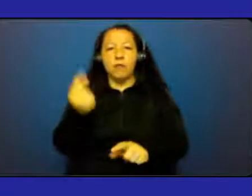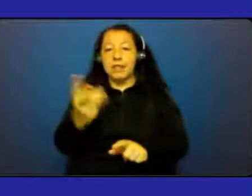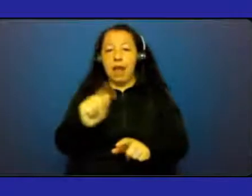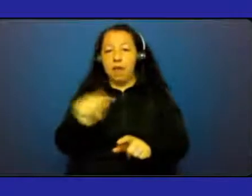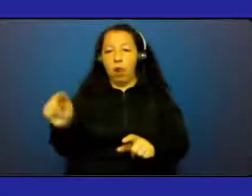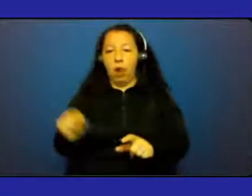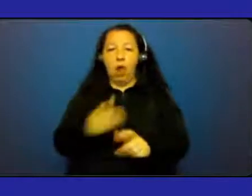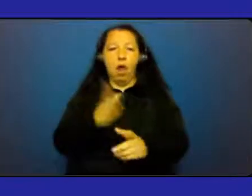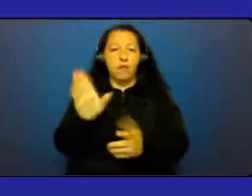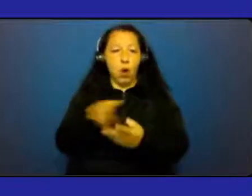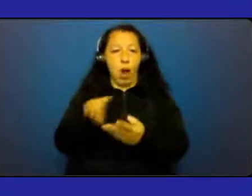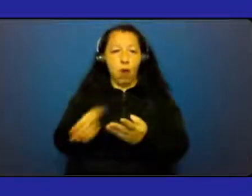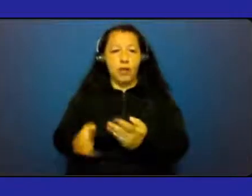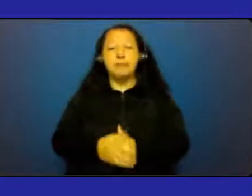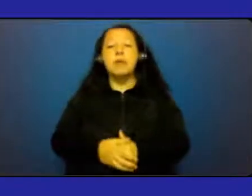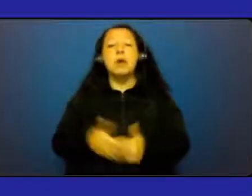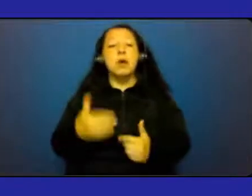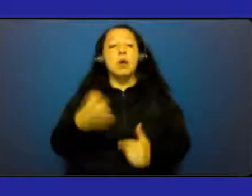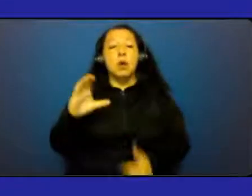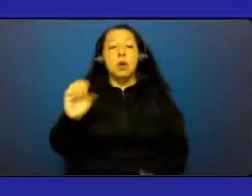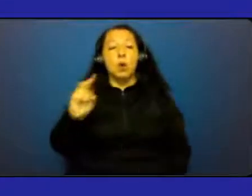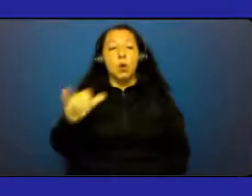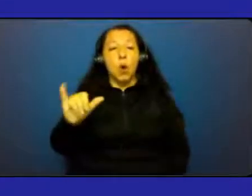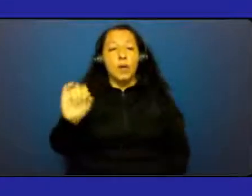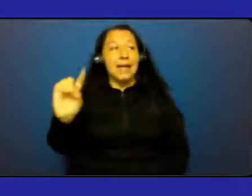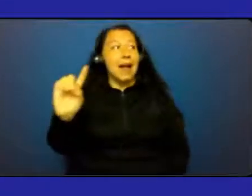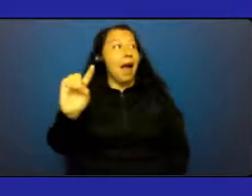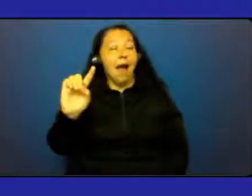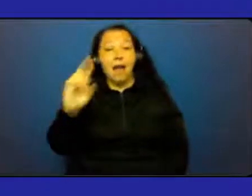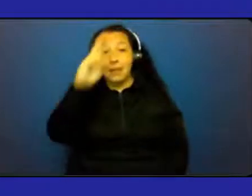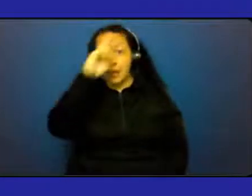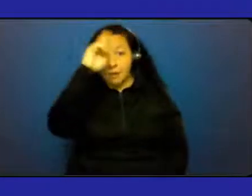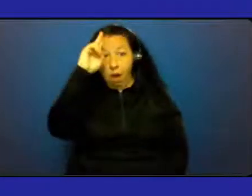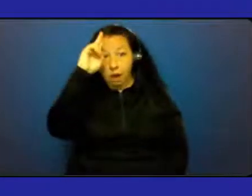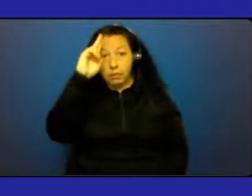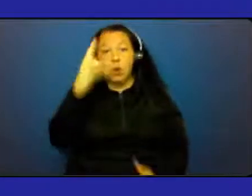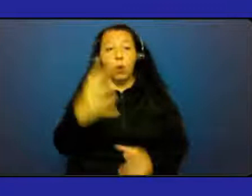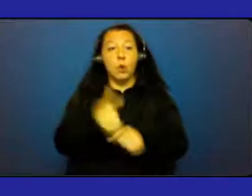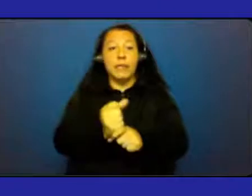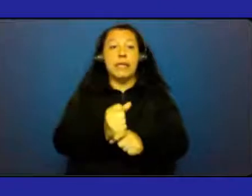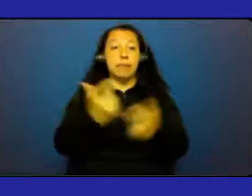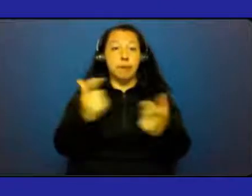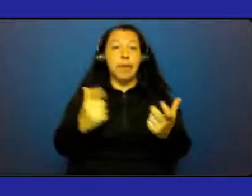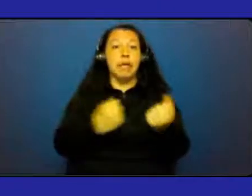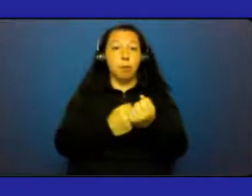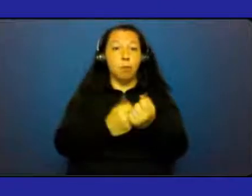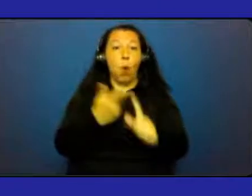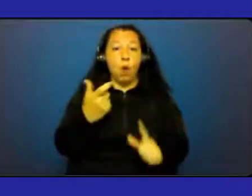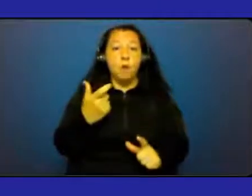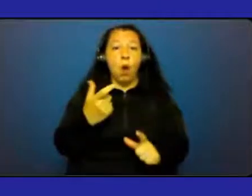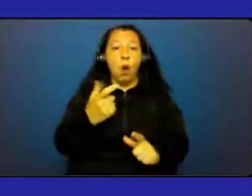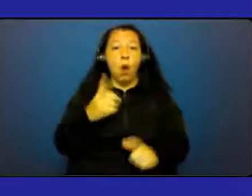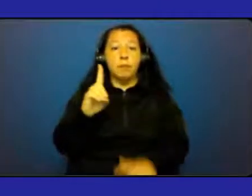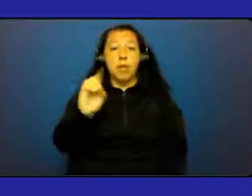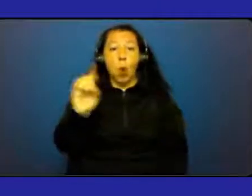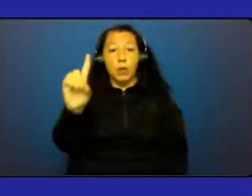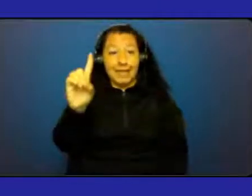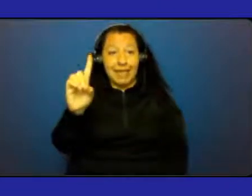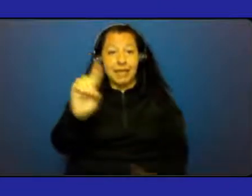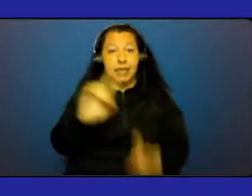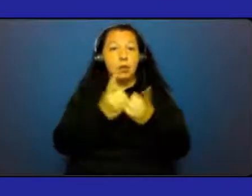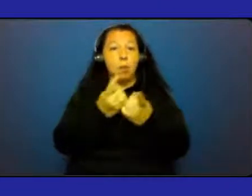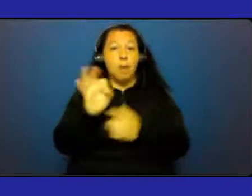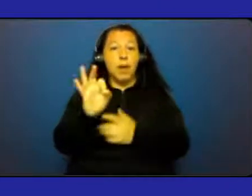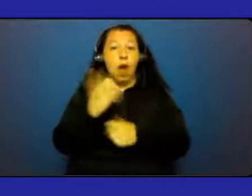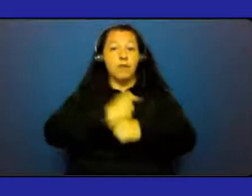at Coney Island Hospital a big assist from the Department of Defense during Omicron when we had so many